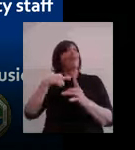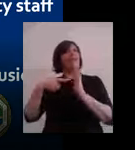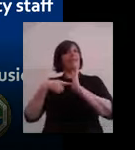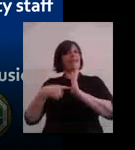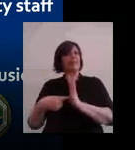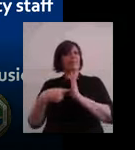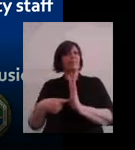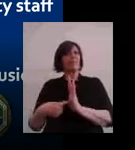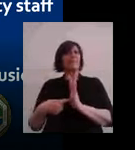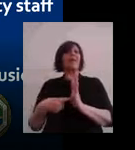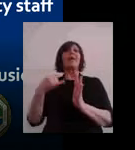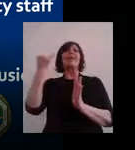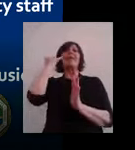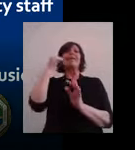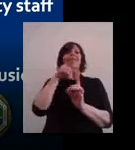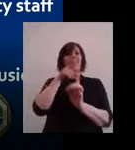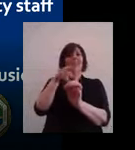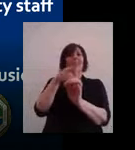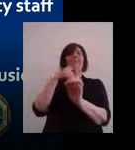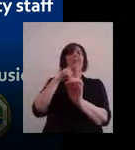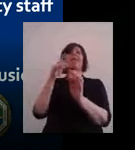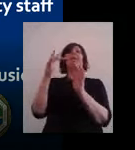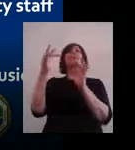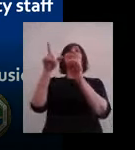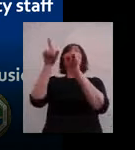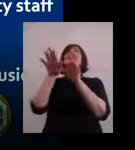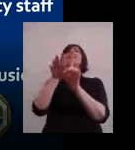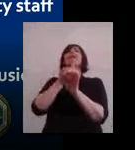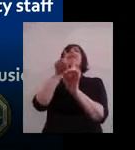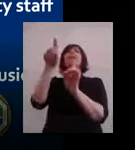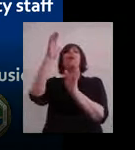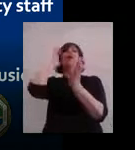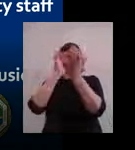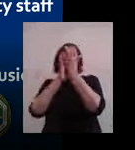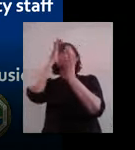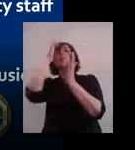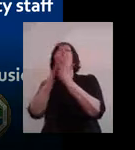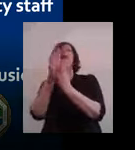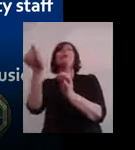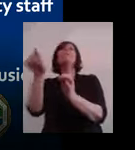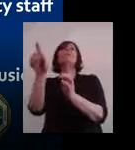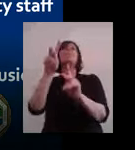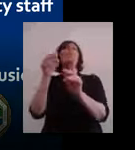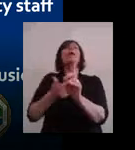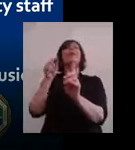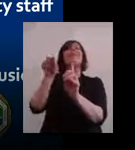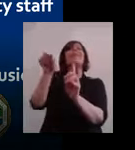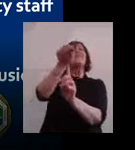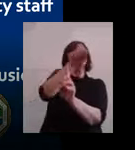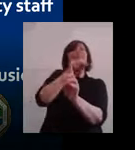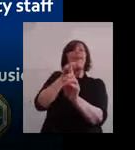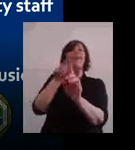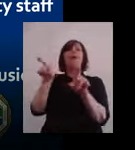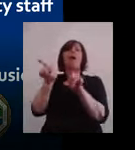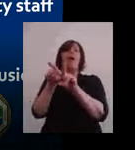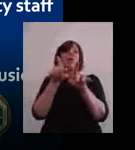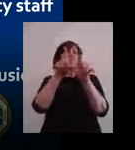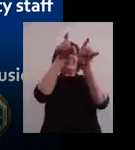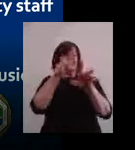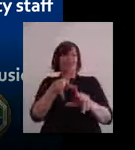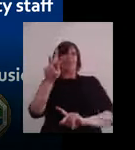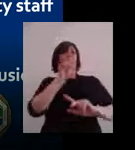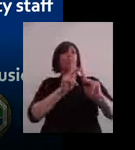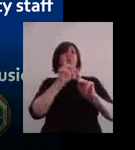others of community healthcare workers and hospital-based healthcare workers. And we're also testing people who are symptomatic who